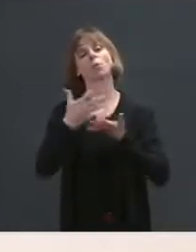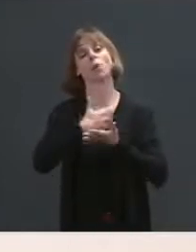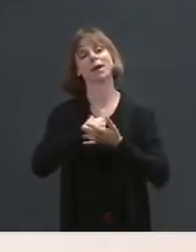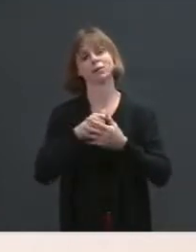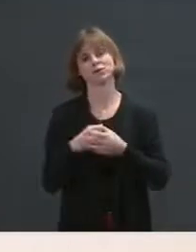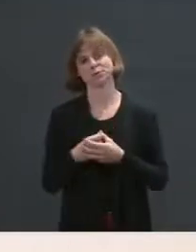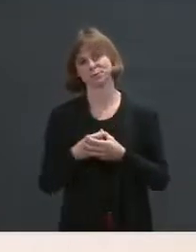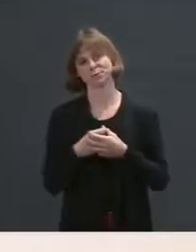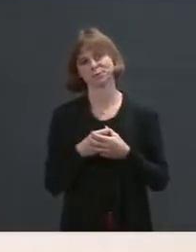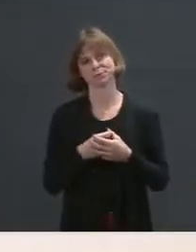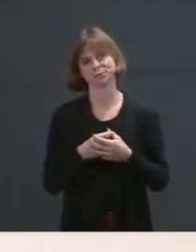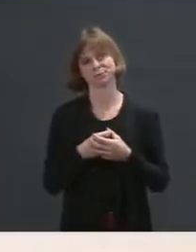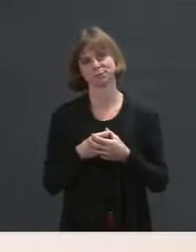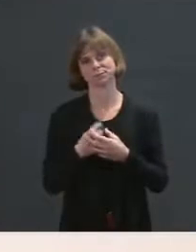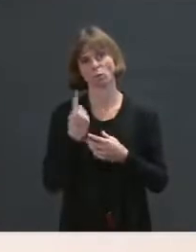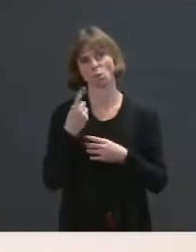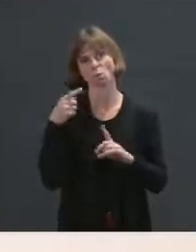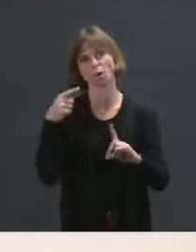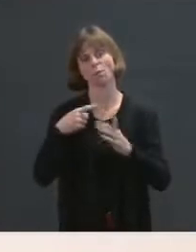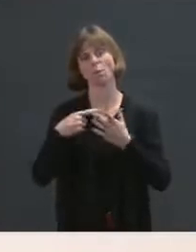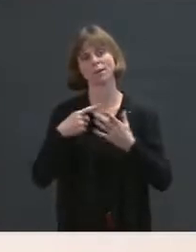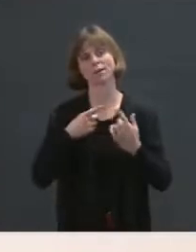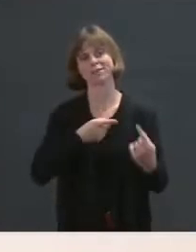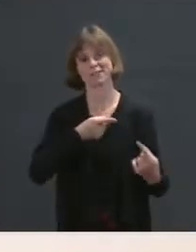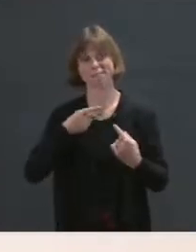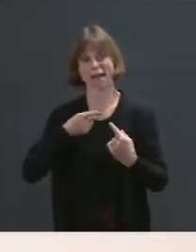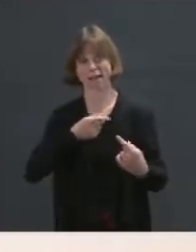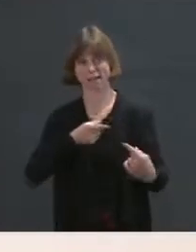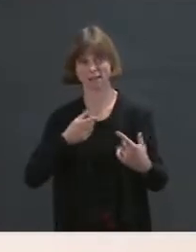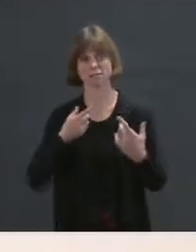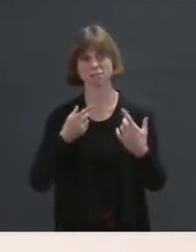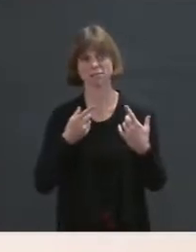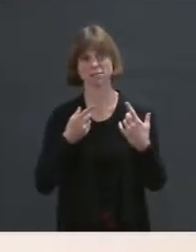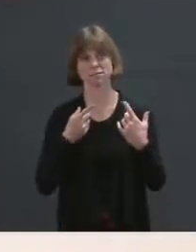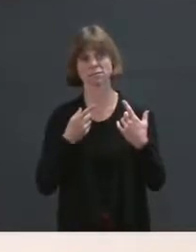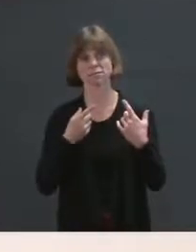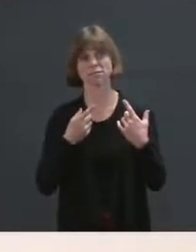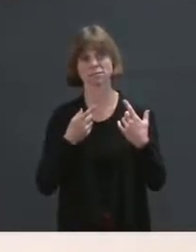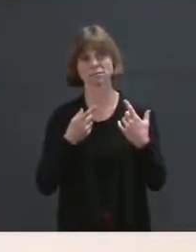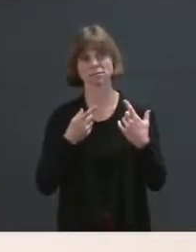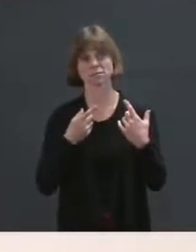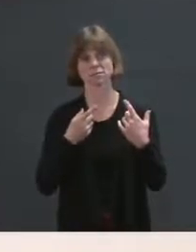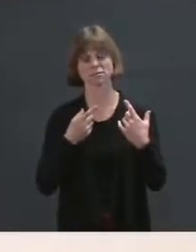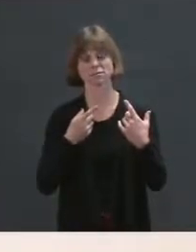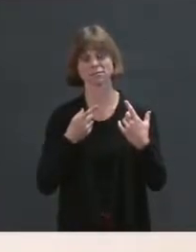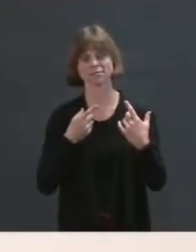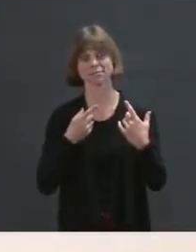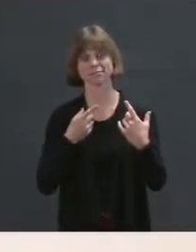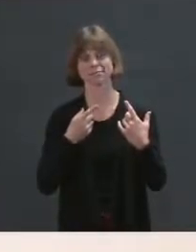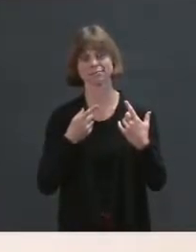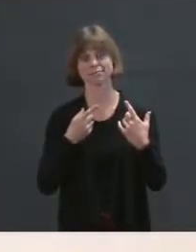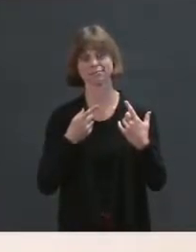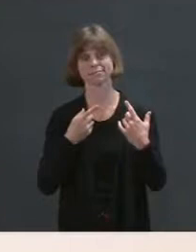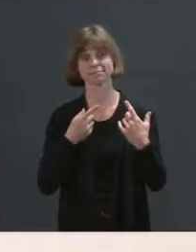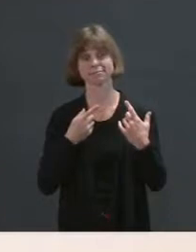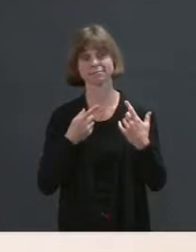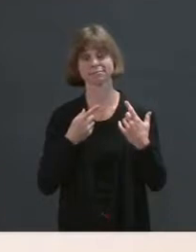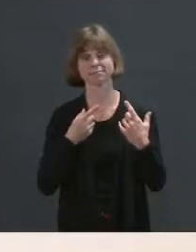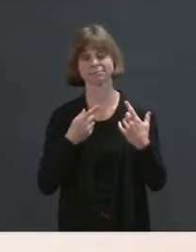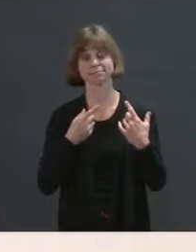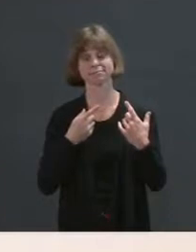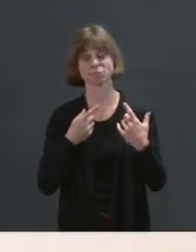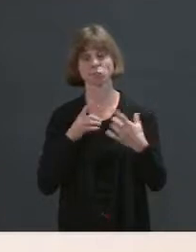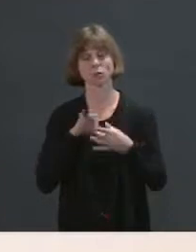debate as it relates to the president's COVID relief package, would the president support anything